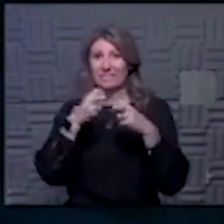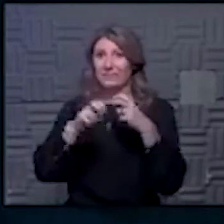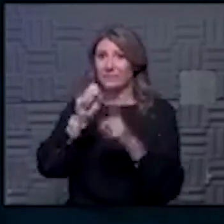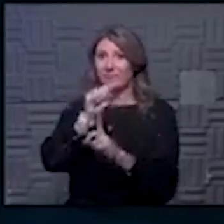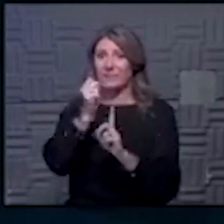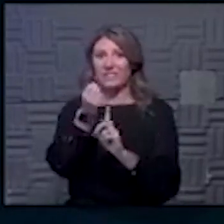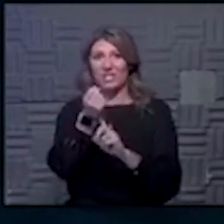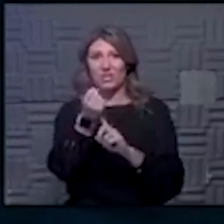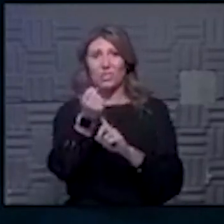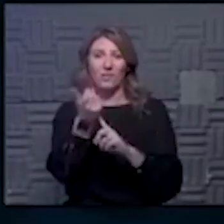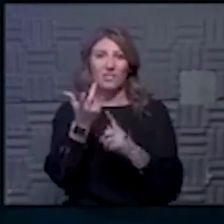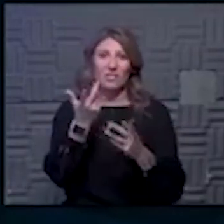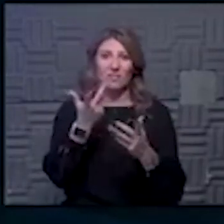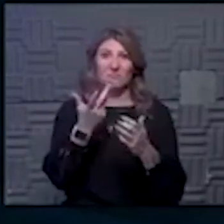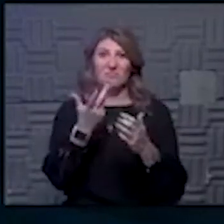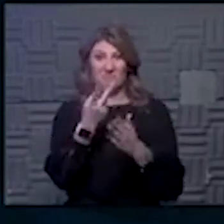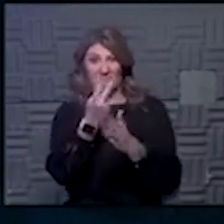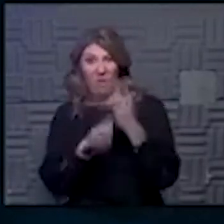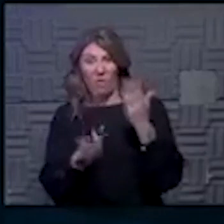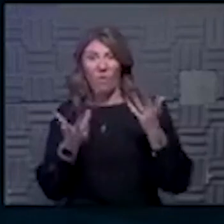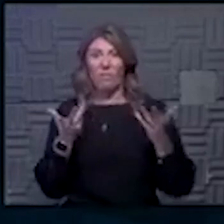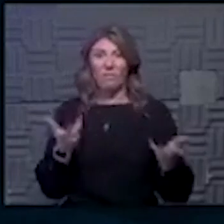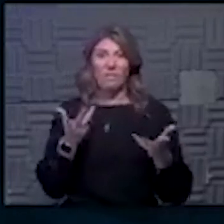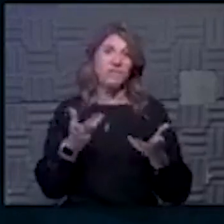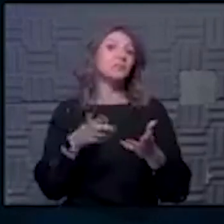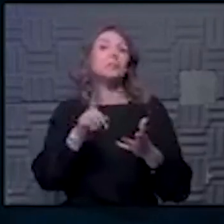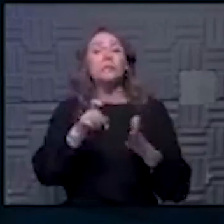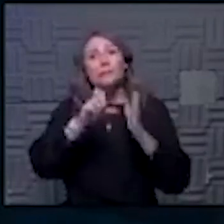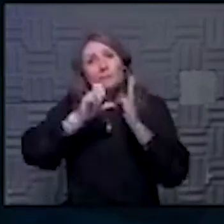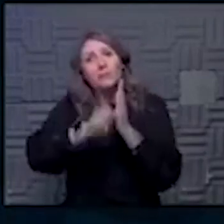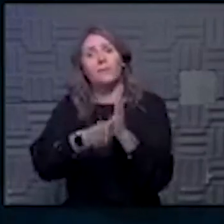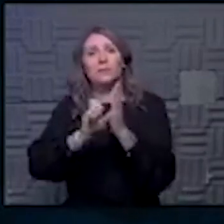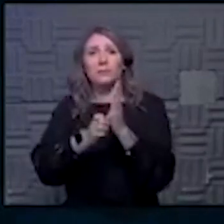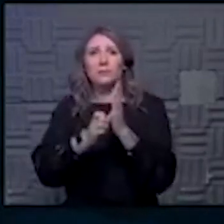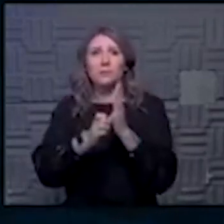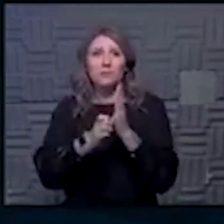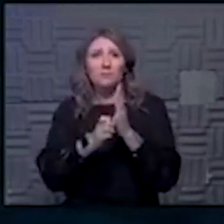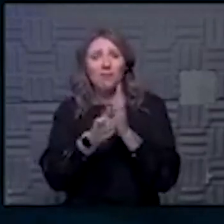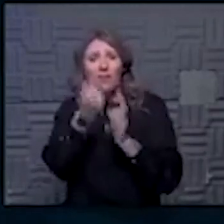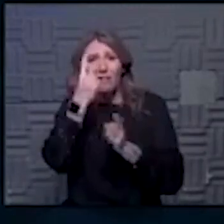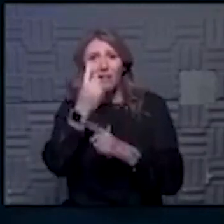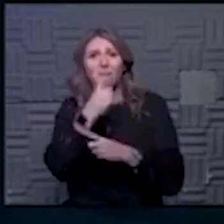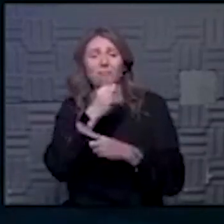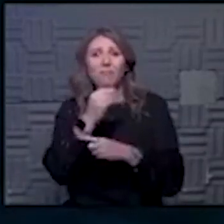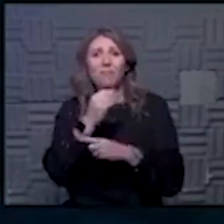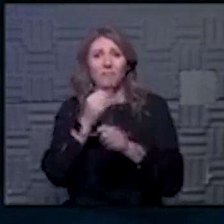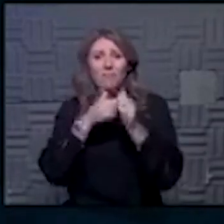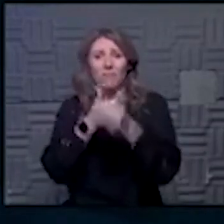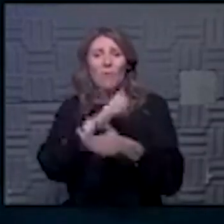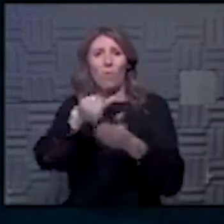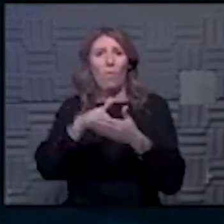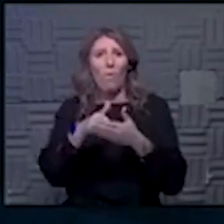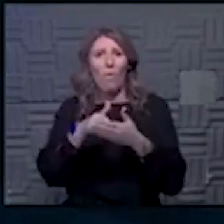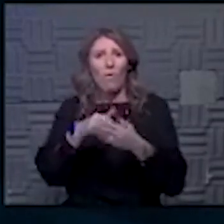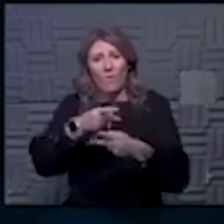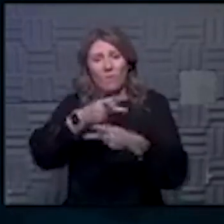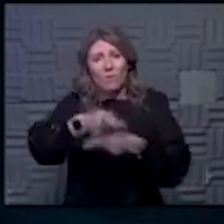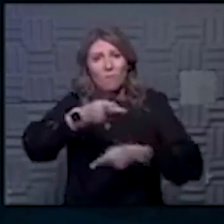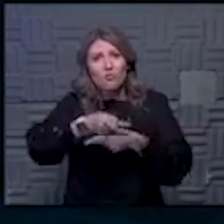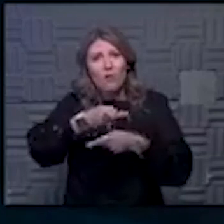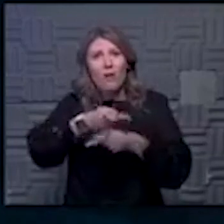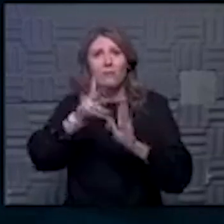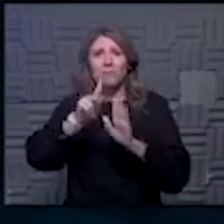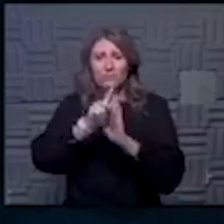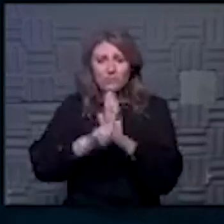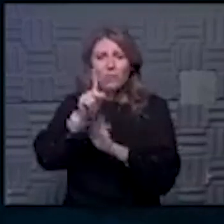situation. This just emphasizes that we need to remain vigilant regarding those precautions so we can take to keep the